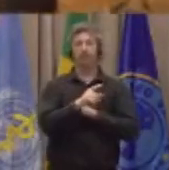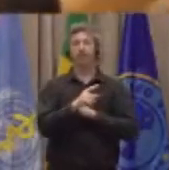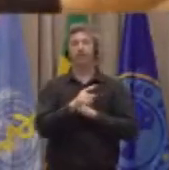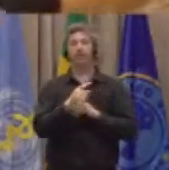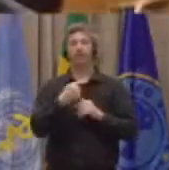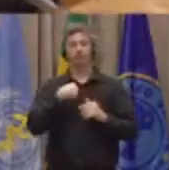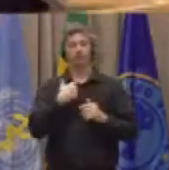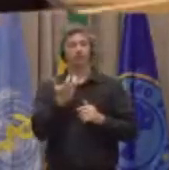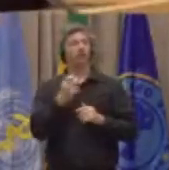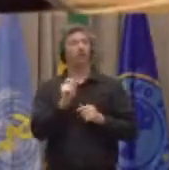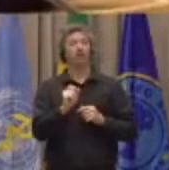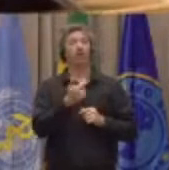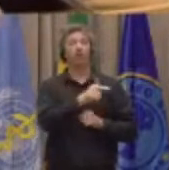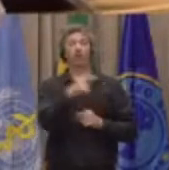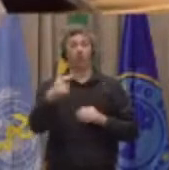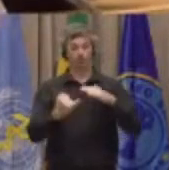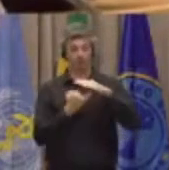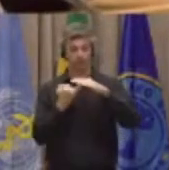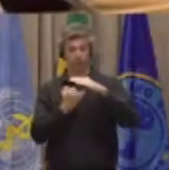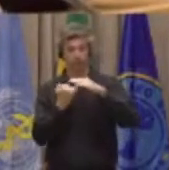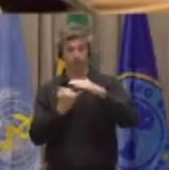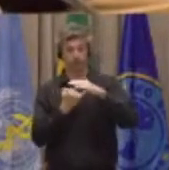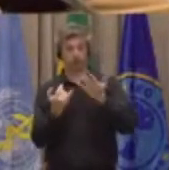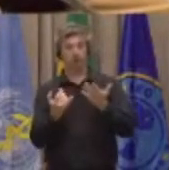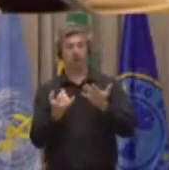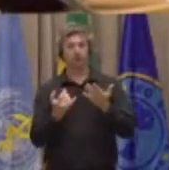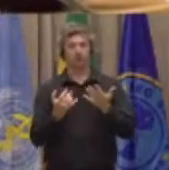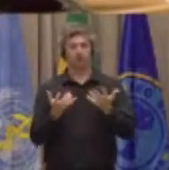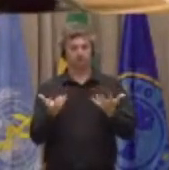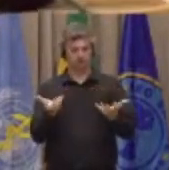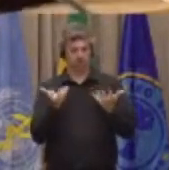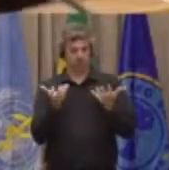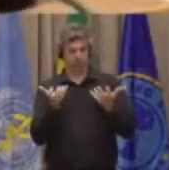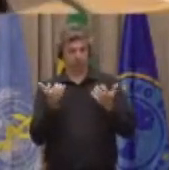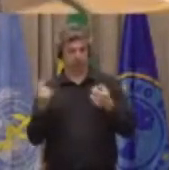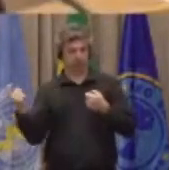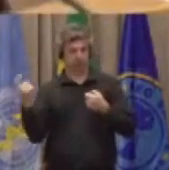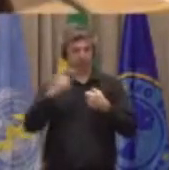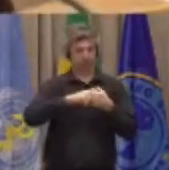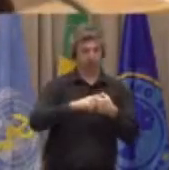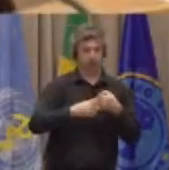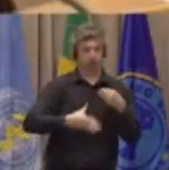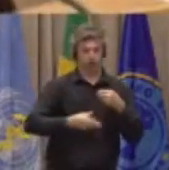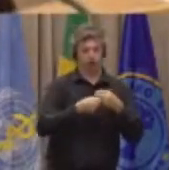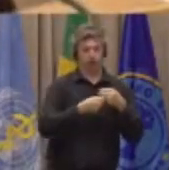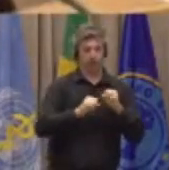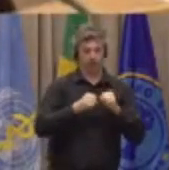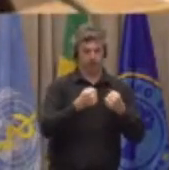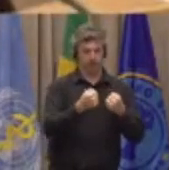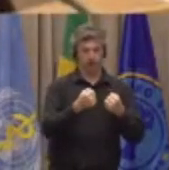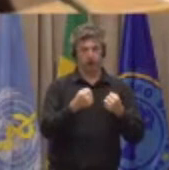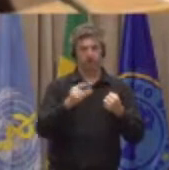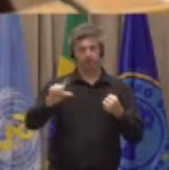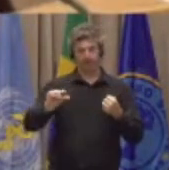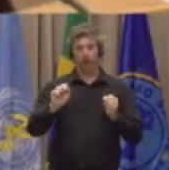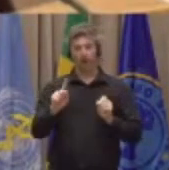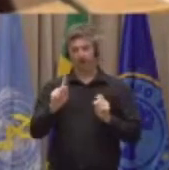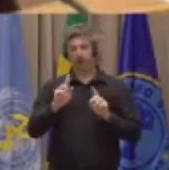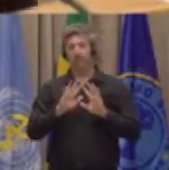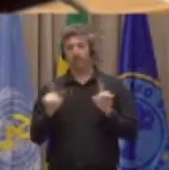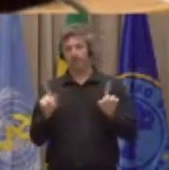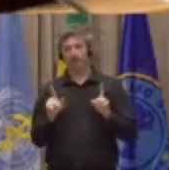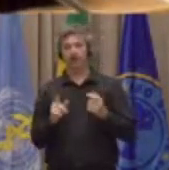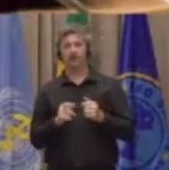the question that I have is if another institution that want to sum the level